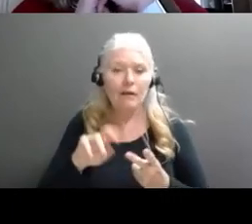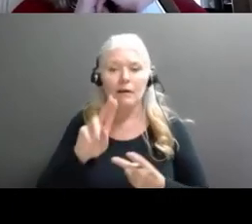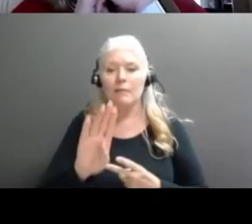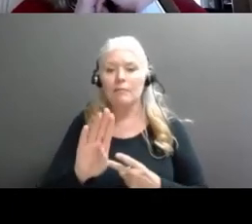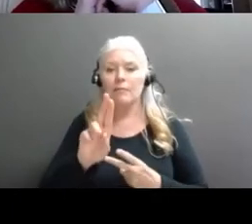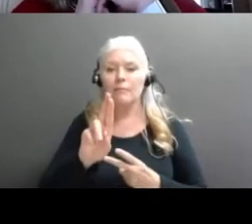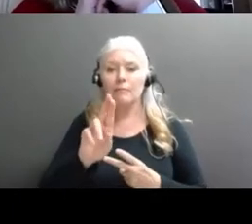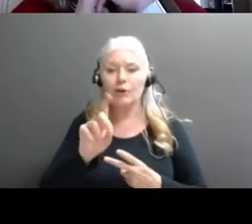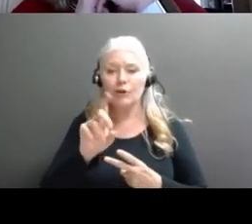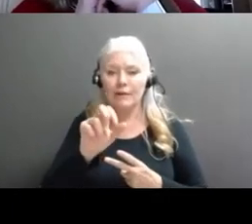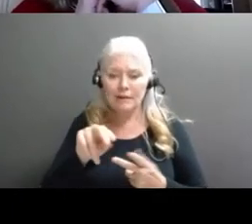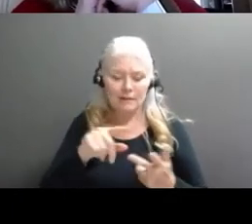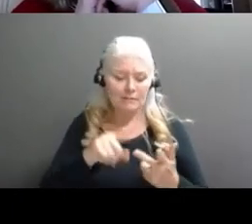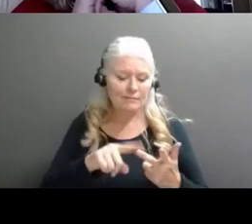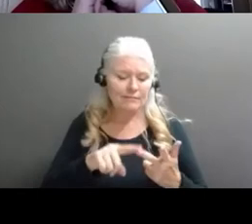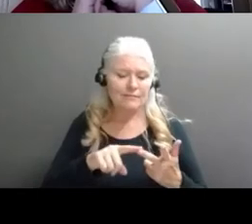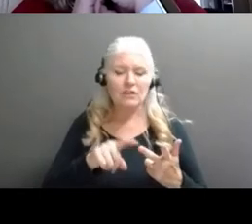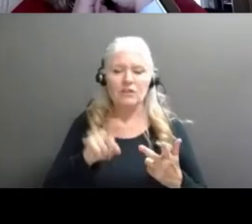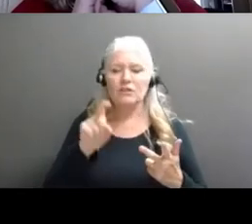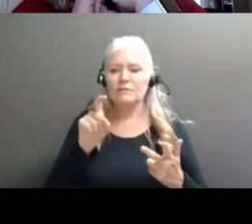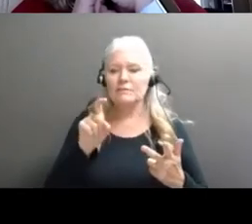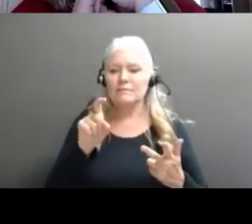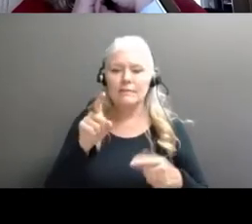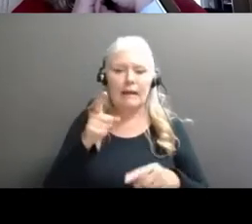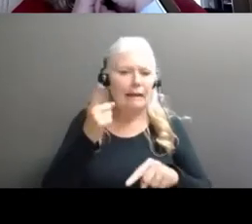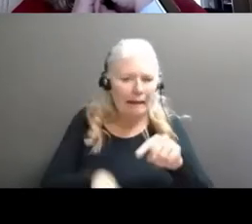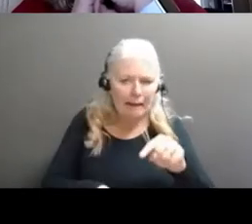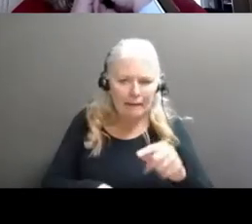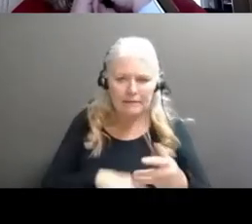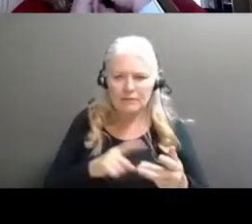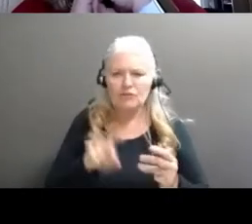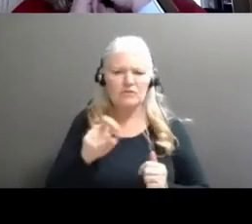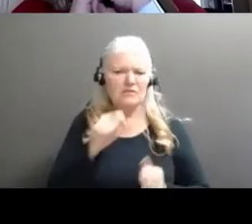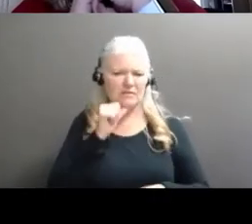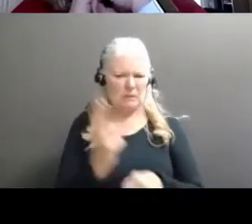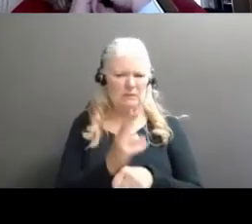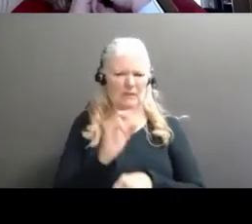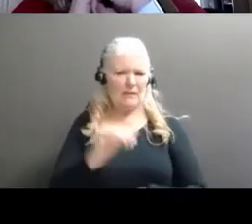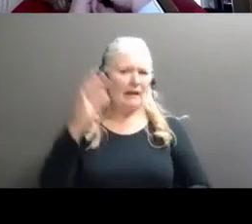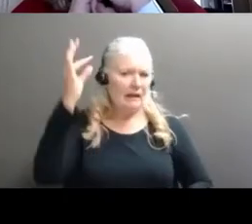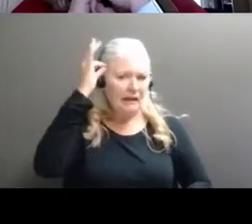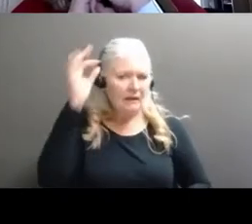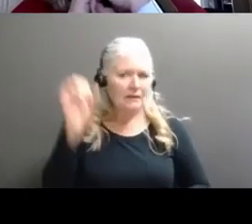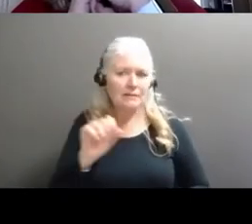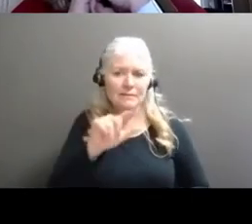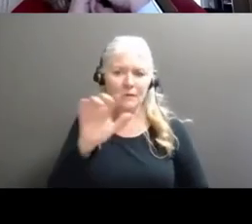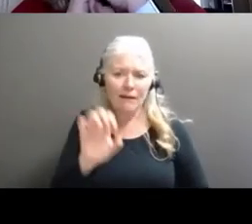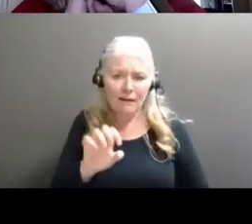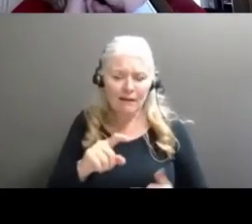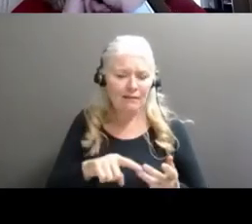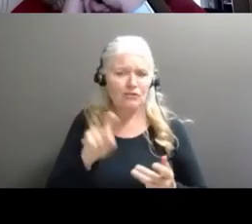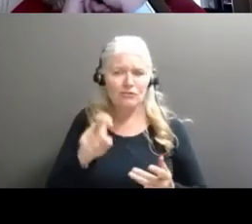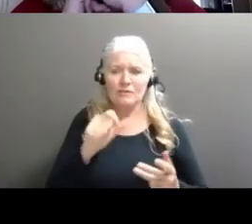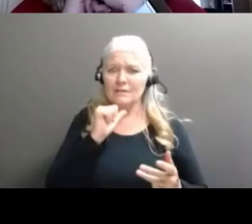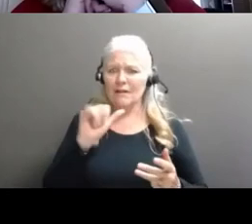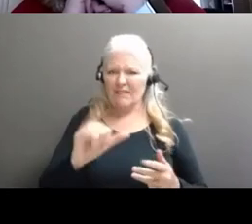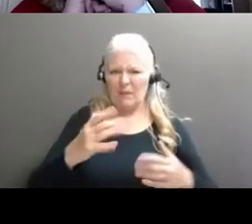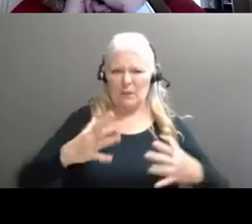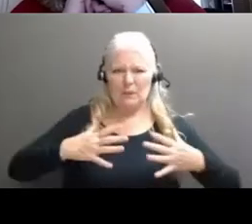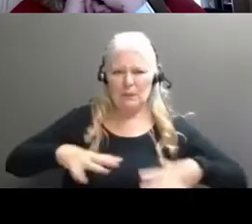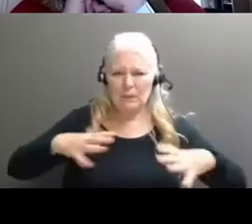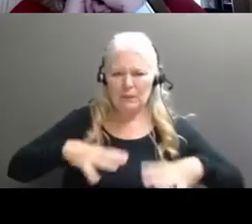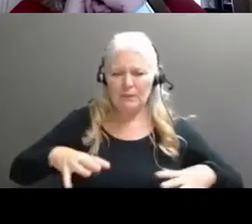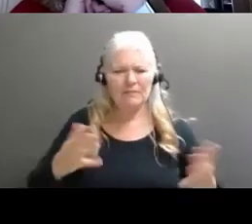future. Shouldn't wear their hair a certain way. Shouldn't dress a particular way. Instead of what I think is elder mediators and